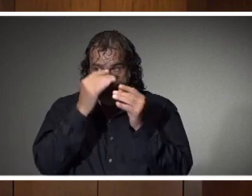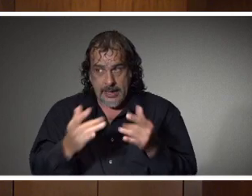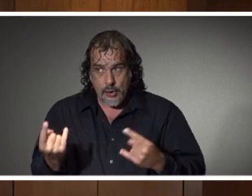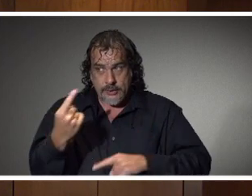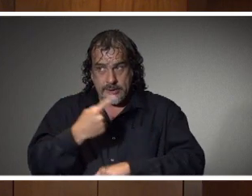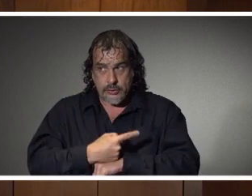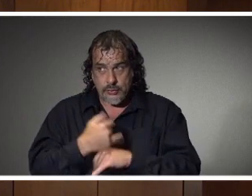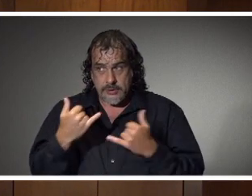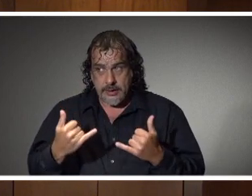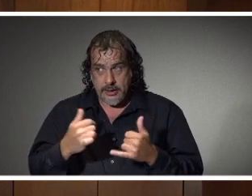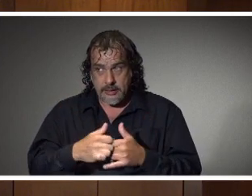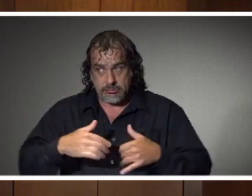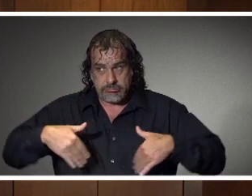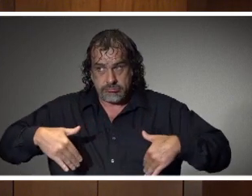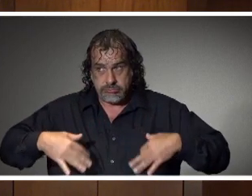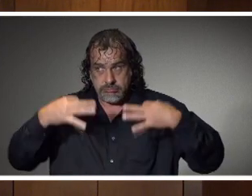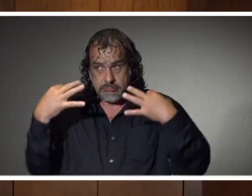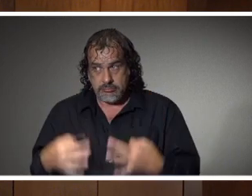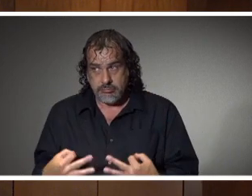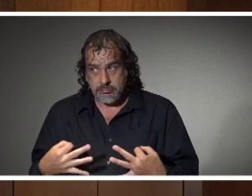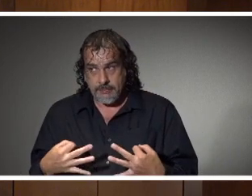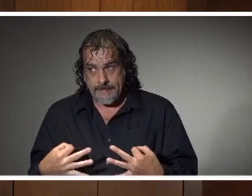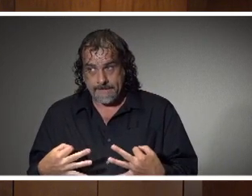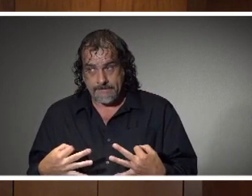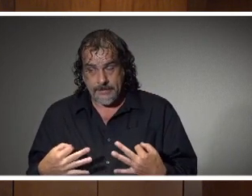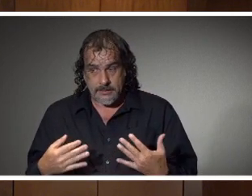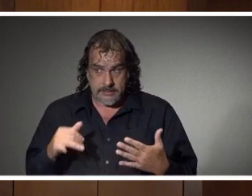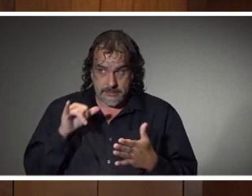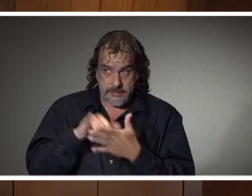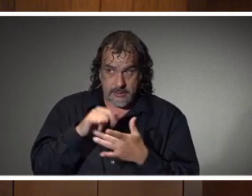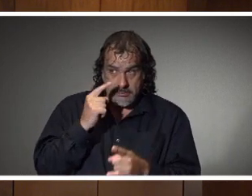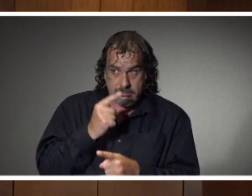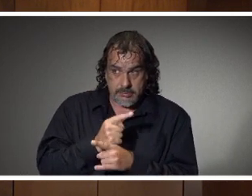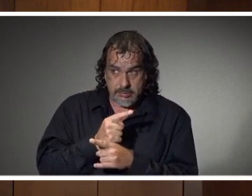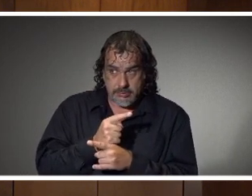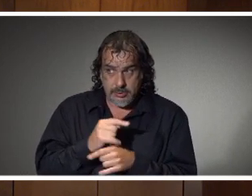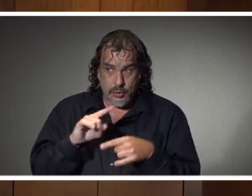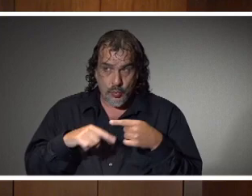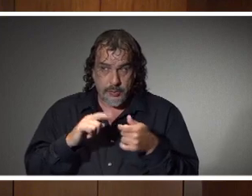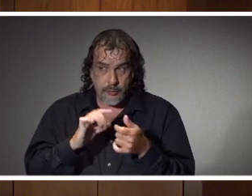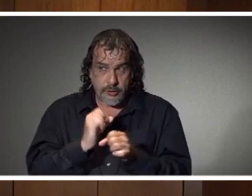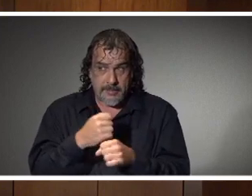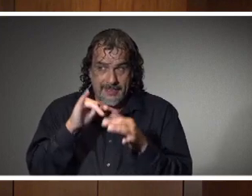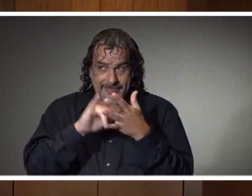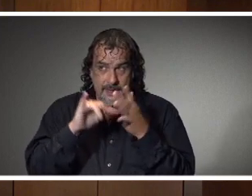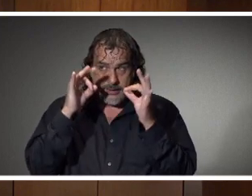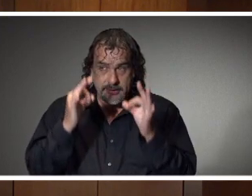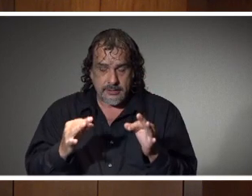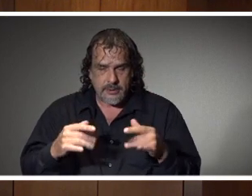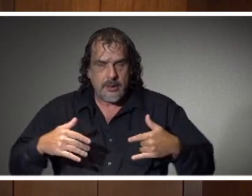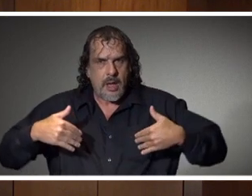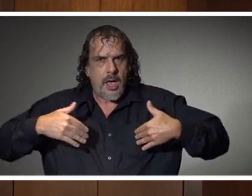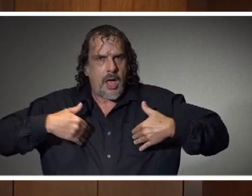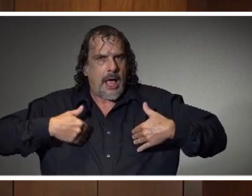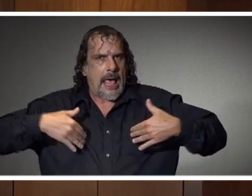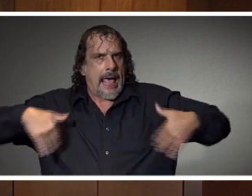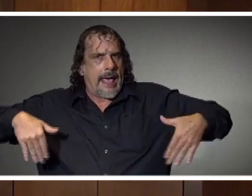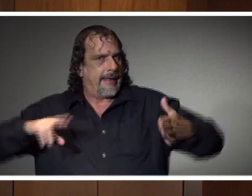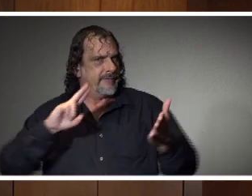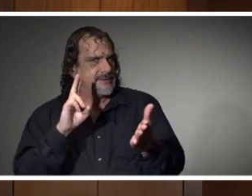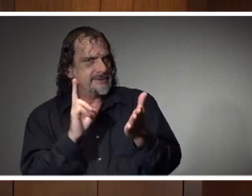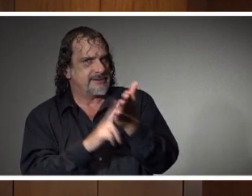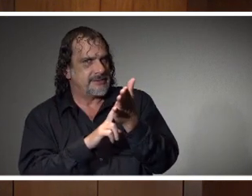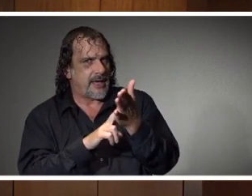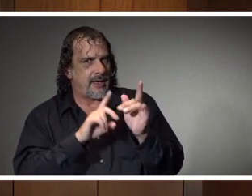it has been extended. If I have that right, when will you make that decision? I haven't signed the order